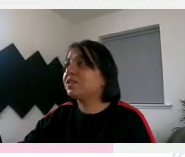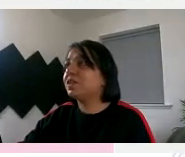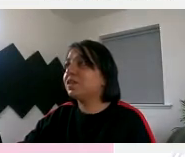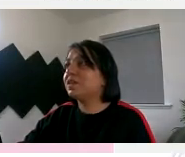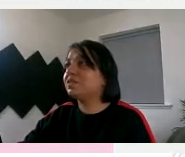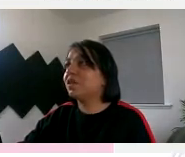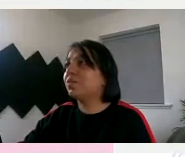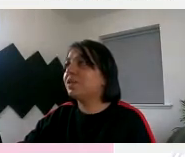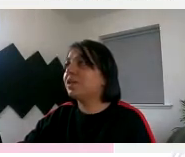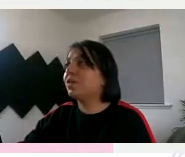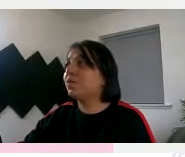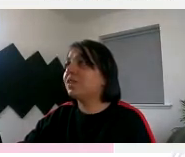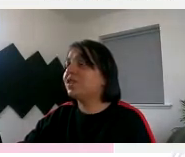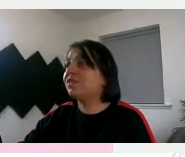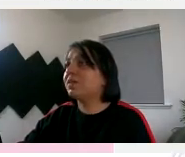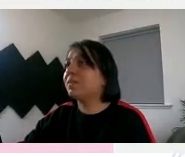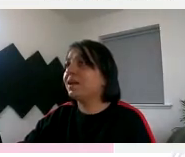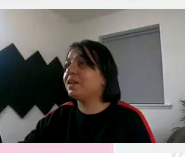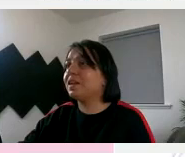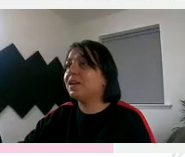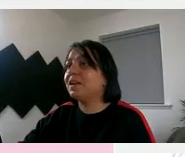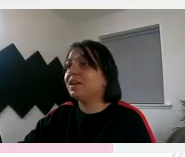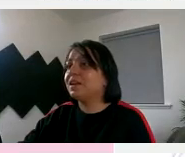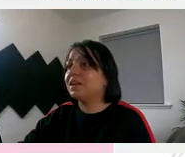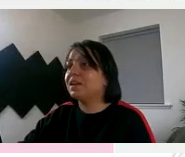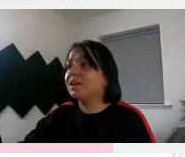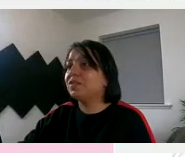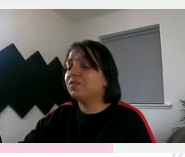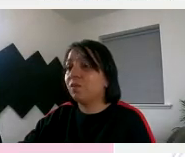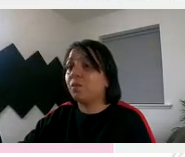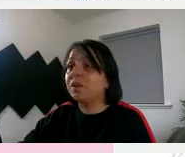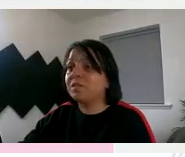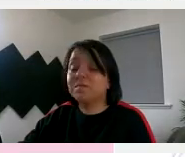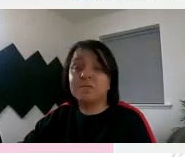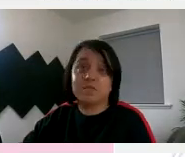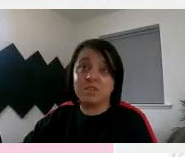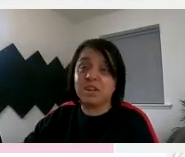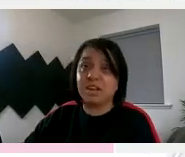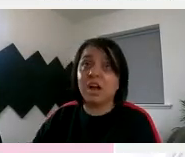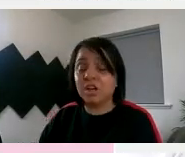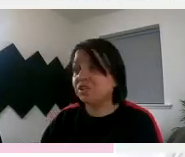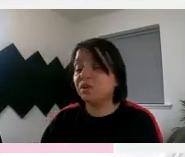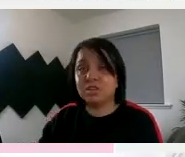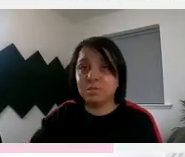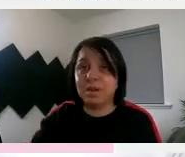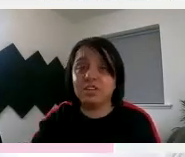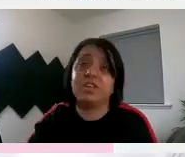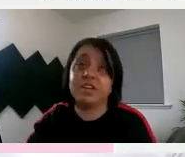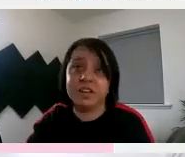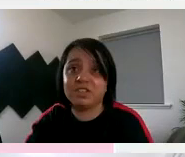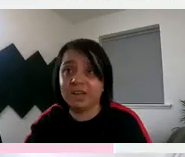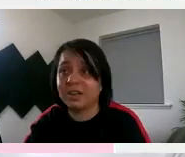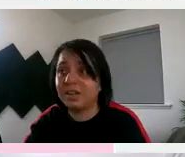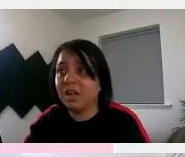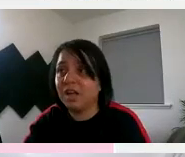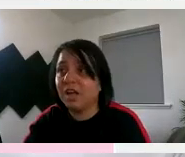get it. So with the check from the bank, the UK, I had to go to the bank the other day to get